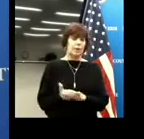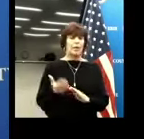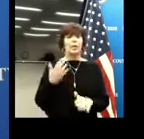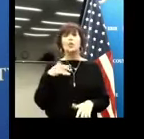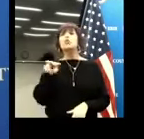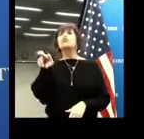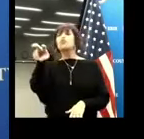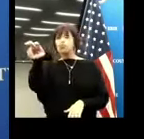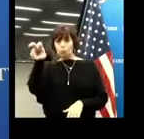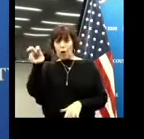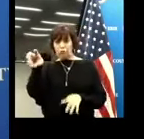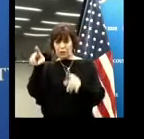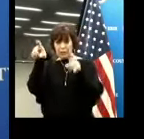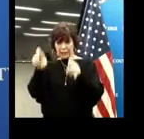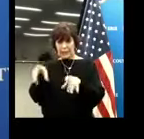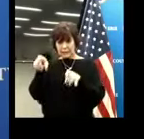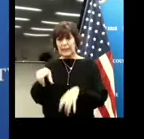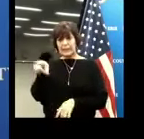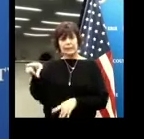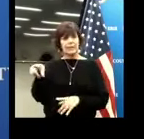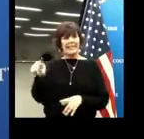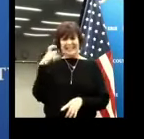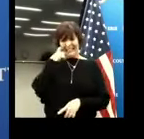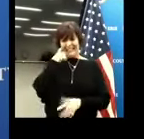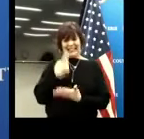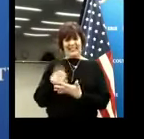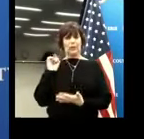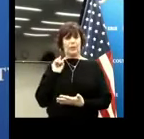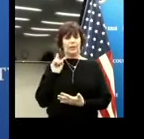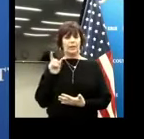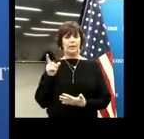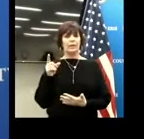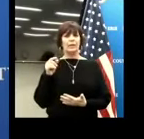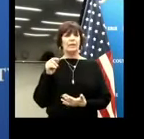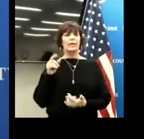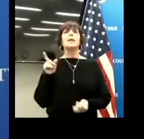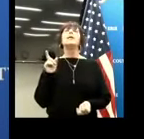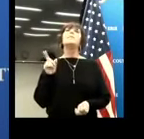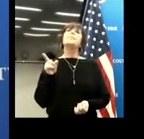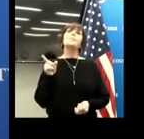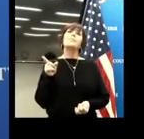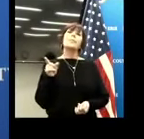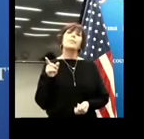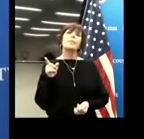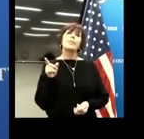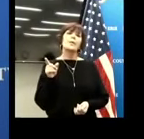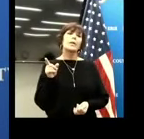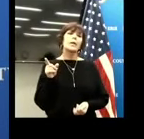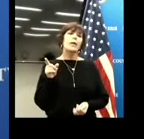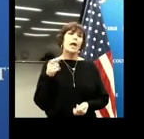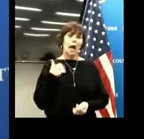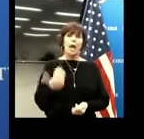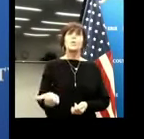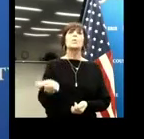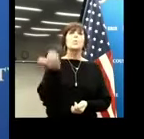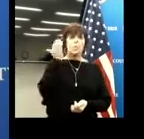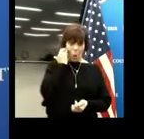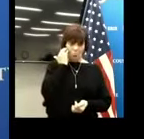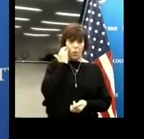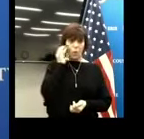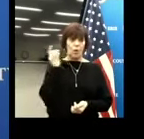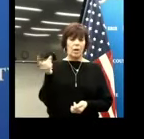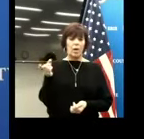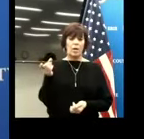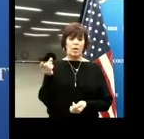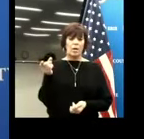200 cases in the most recent week. It doesn't include the most recent days. But I know that when it